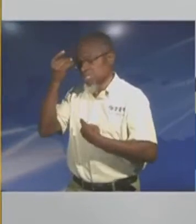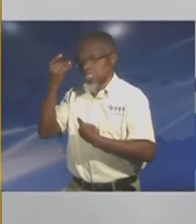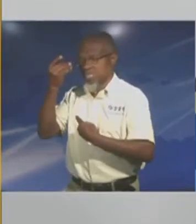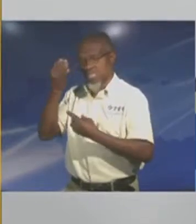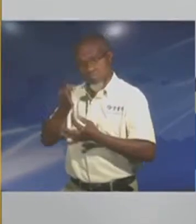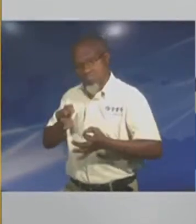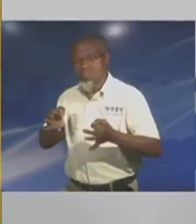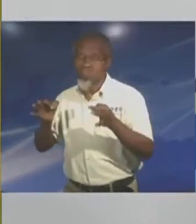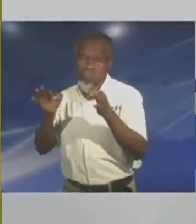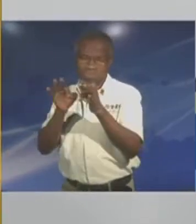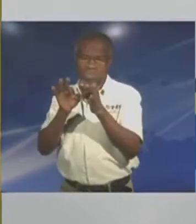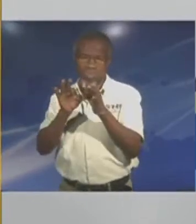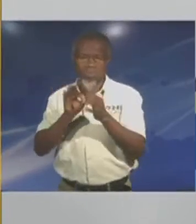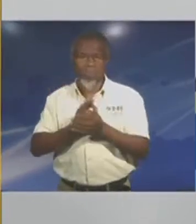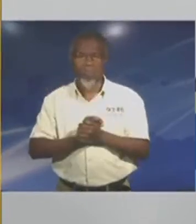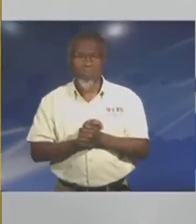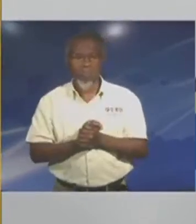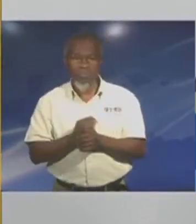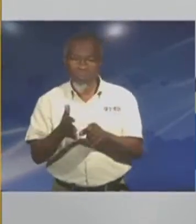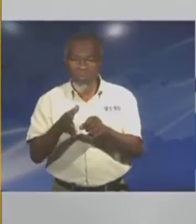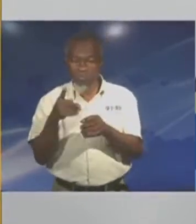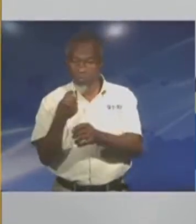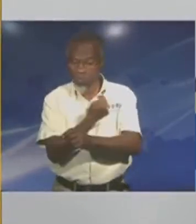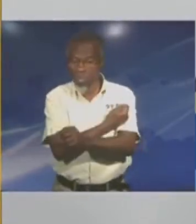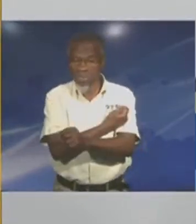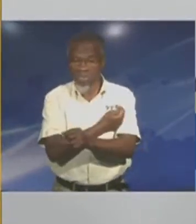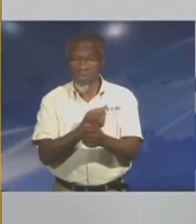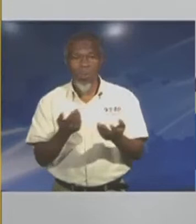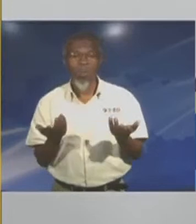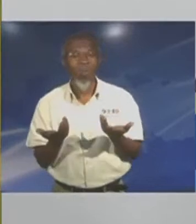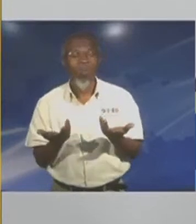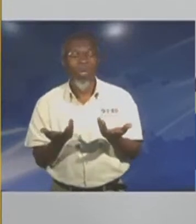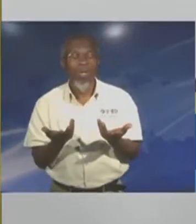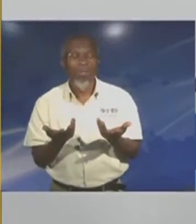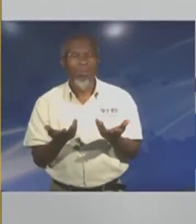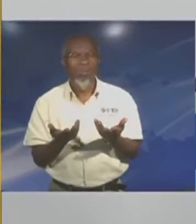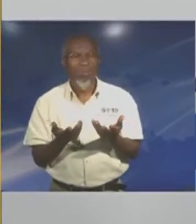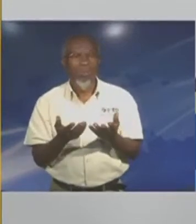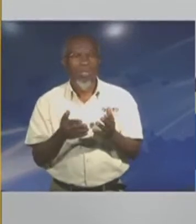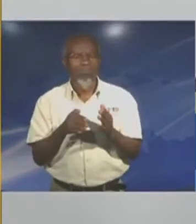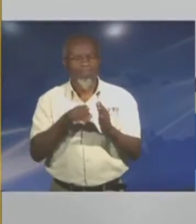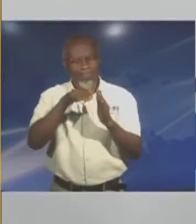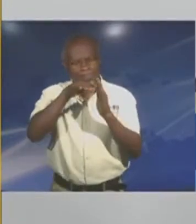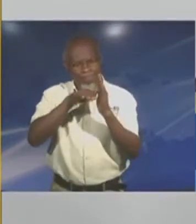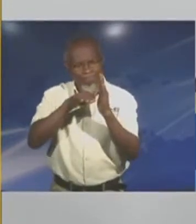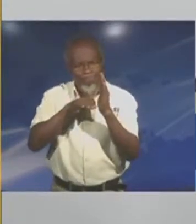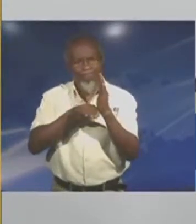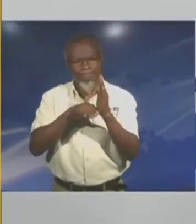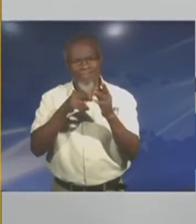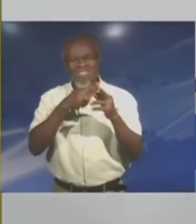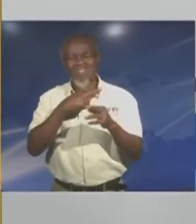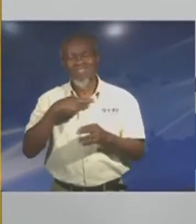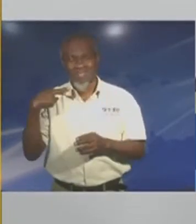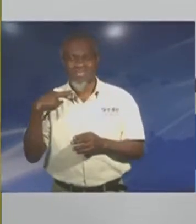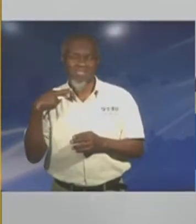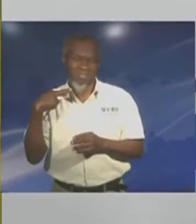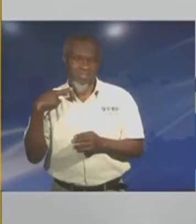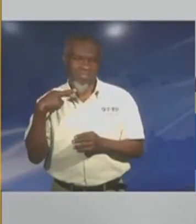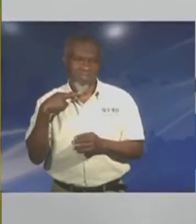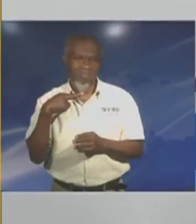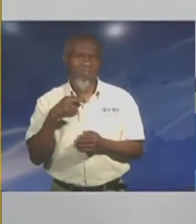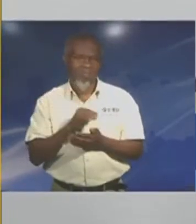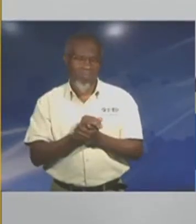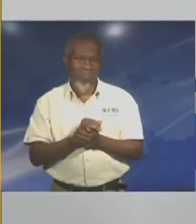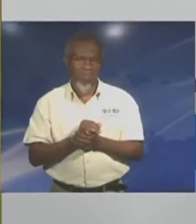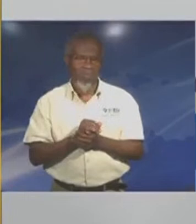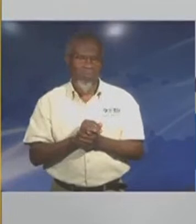Vaccination reduces the risk of you transmitting COVID-19 to those vulnerable persons and those amongst us who cannot be vaccinated,